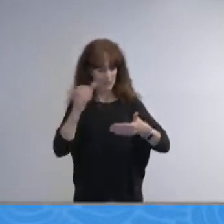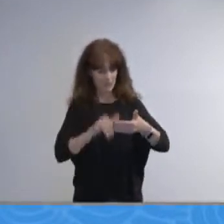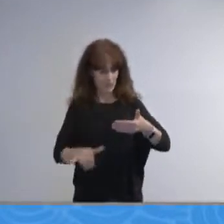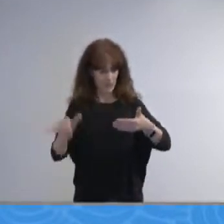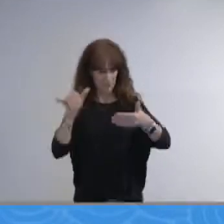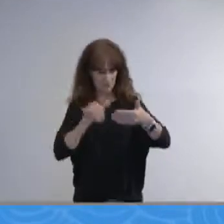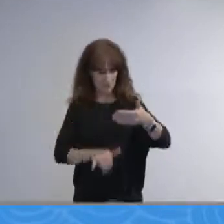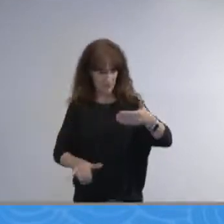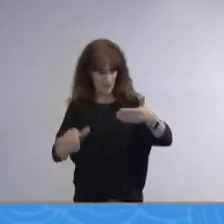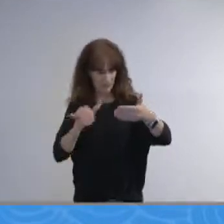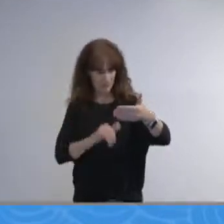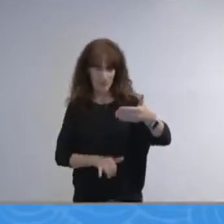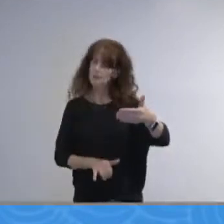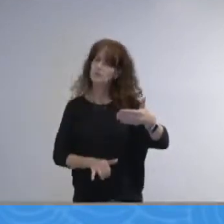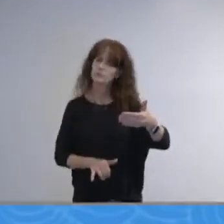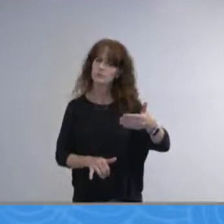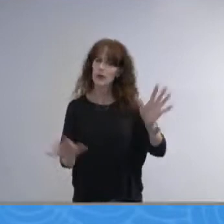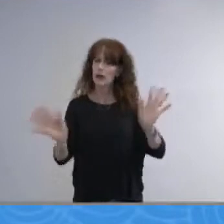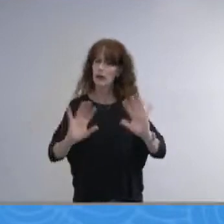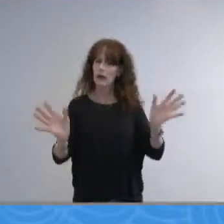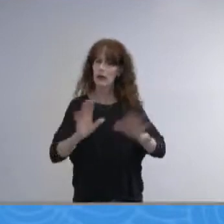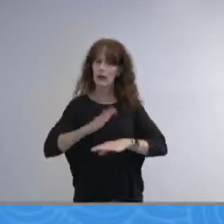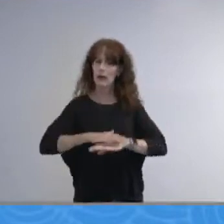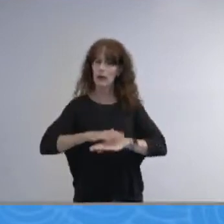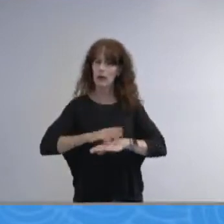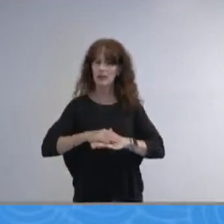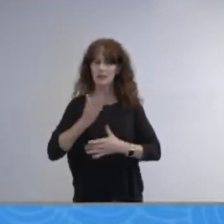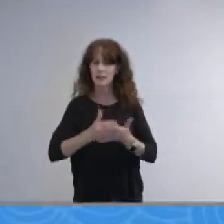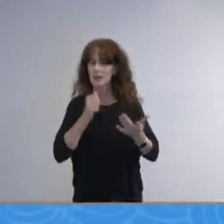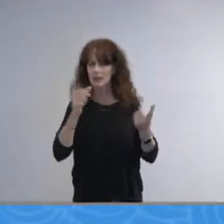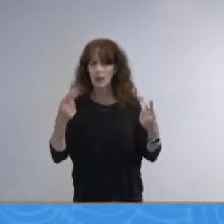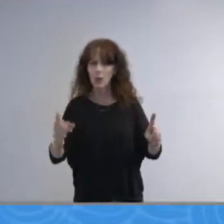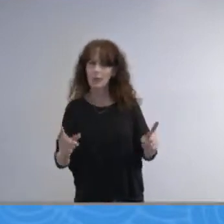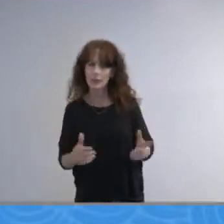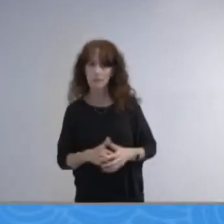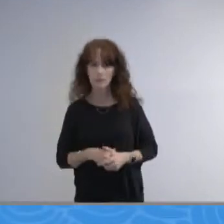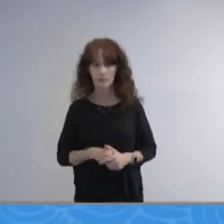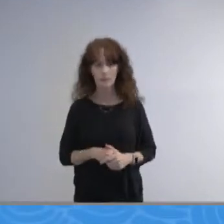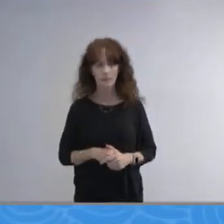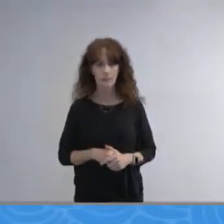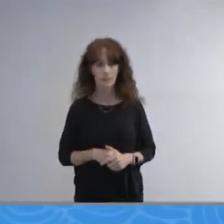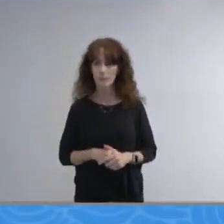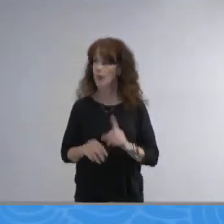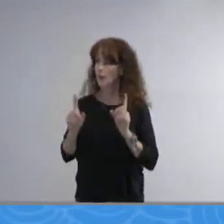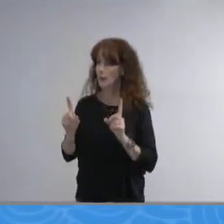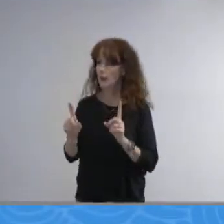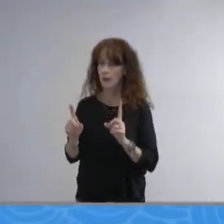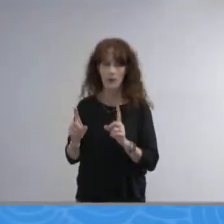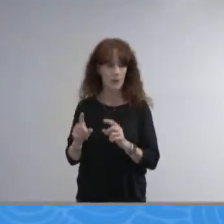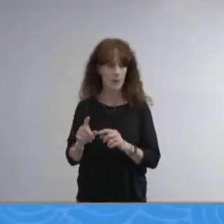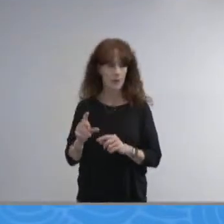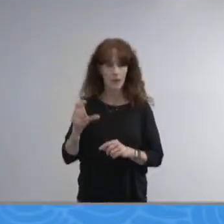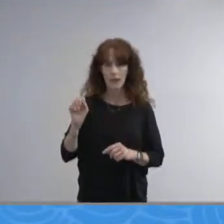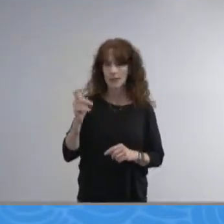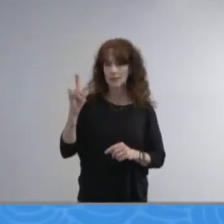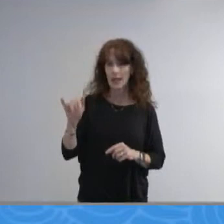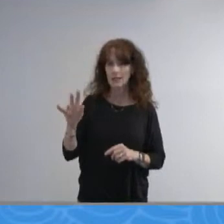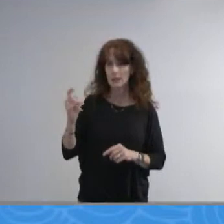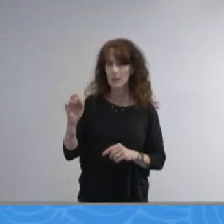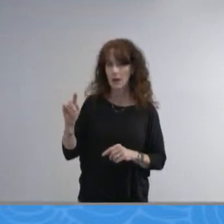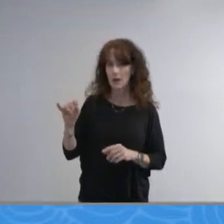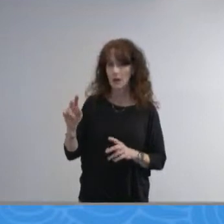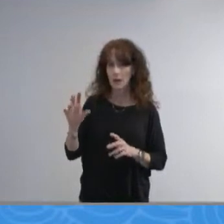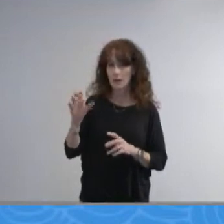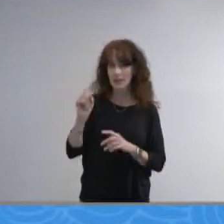the years, that to me is a red flag that something's not working. Okay. Sassy Tamayo has a question. Could you unmute